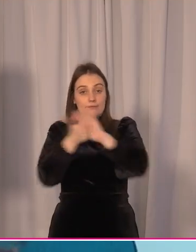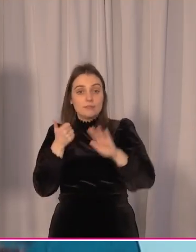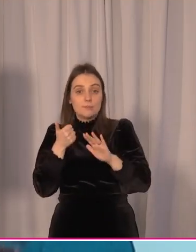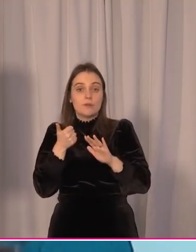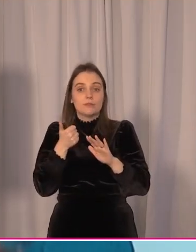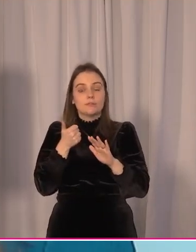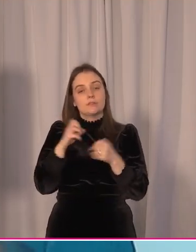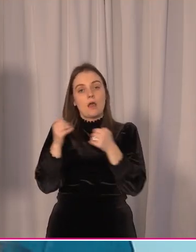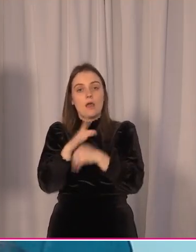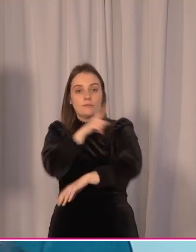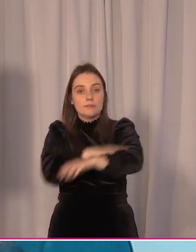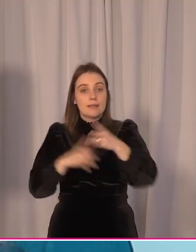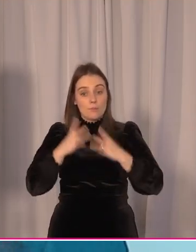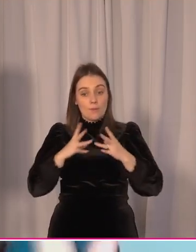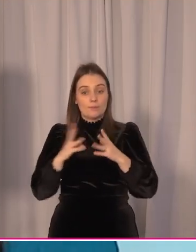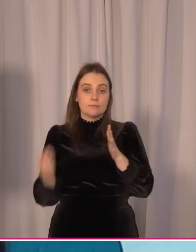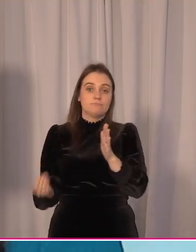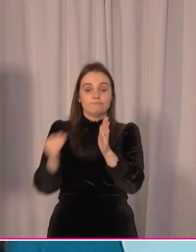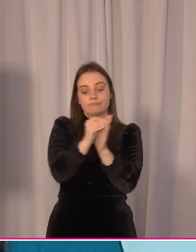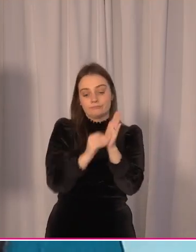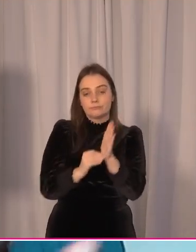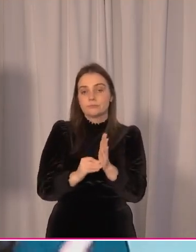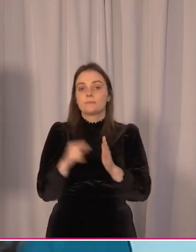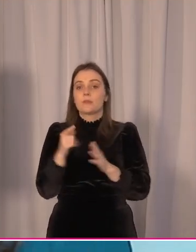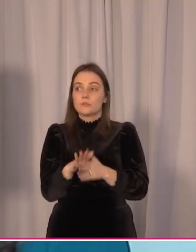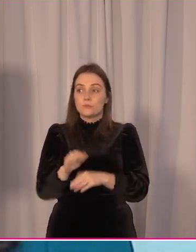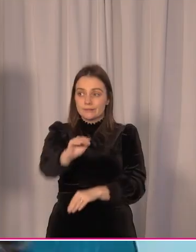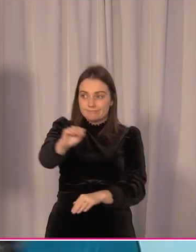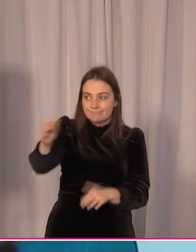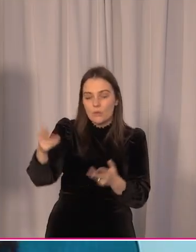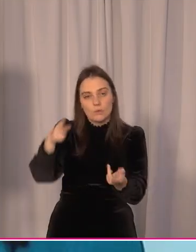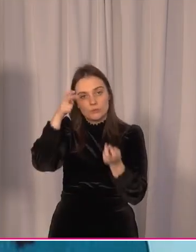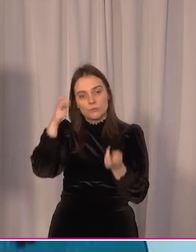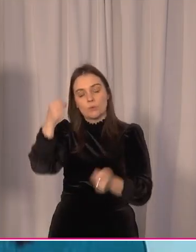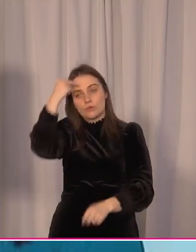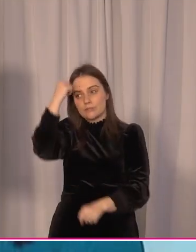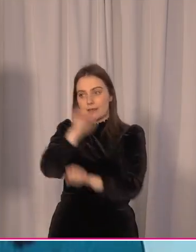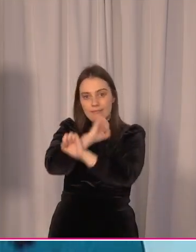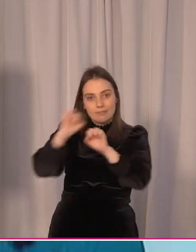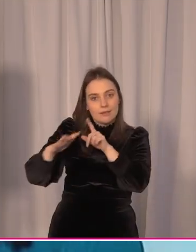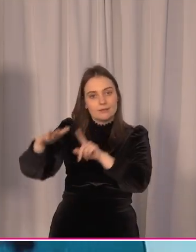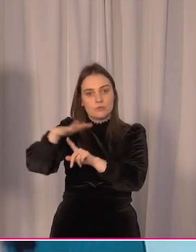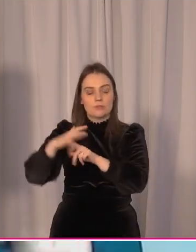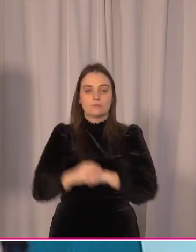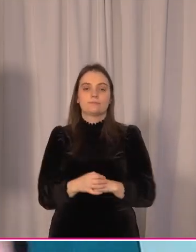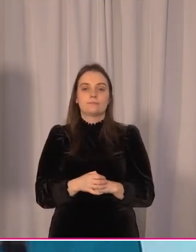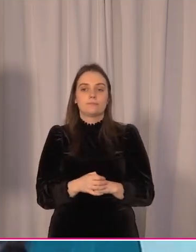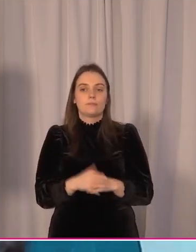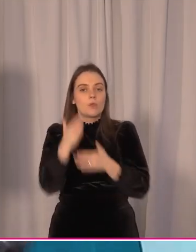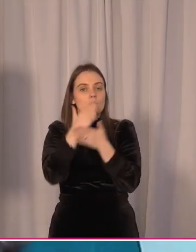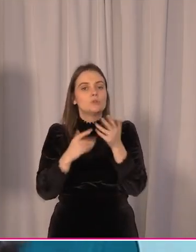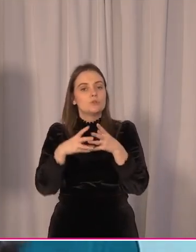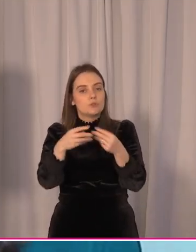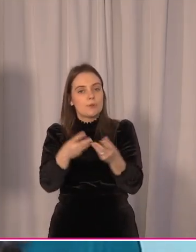women that we recently tried to approach and try to understand. So some things that